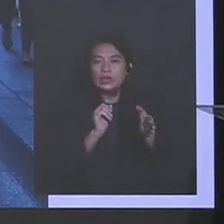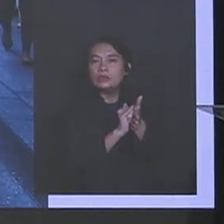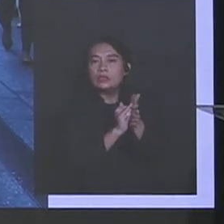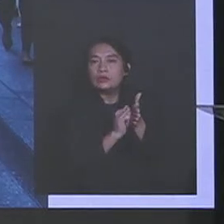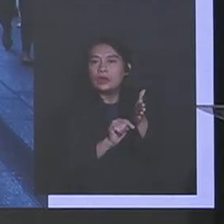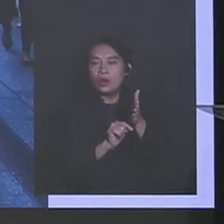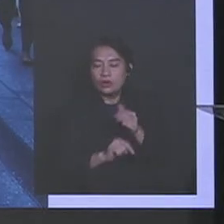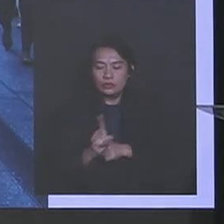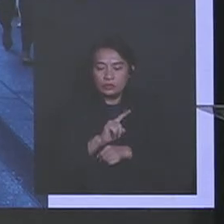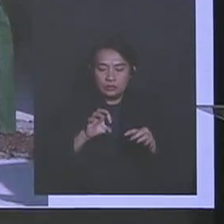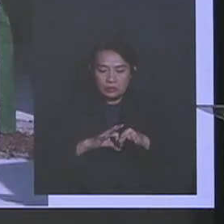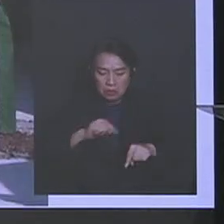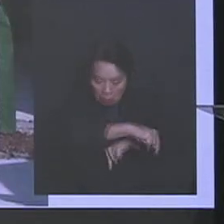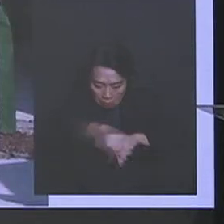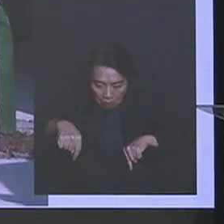human-centered.